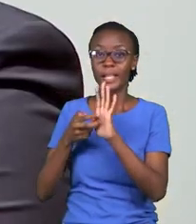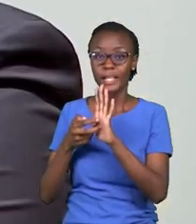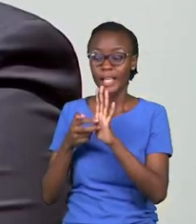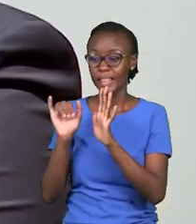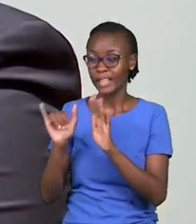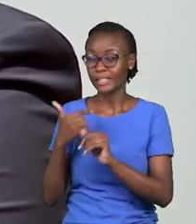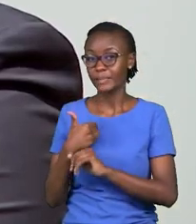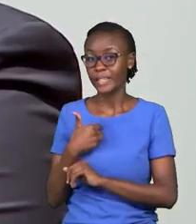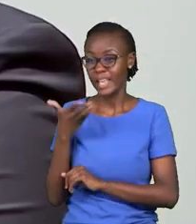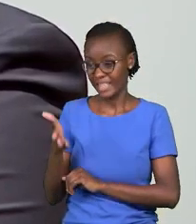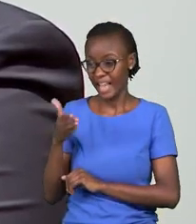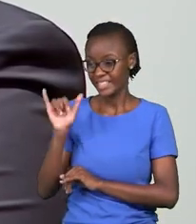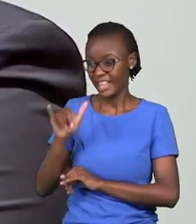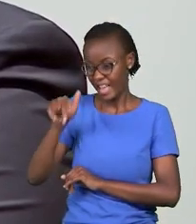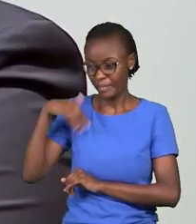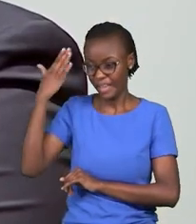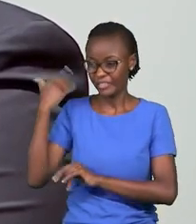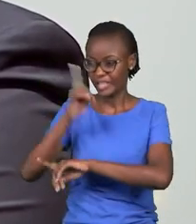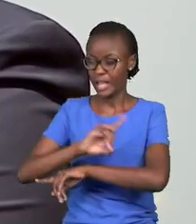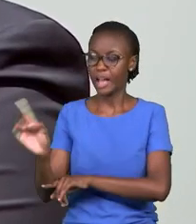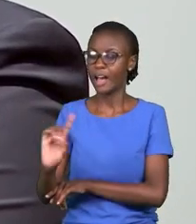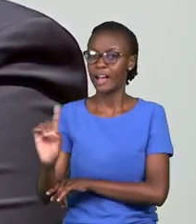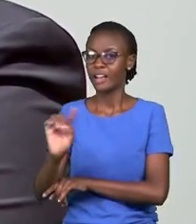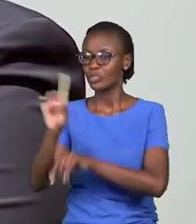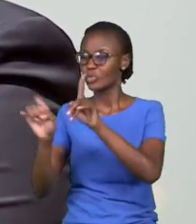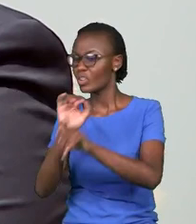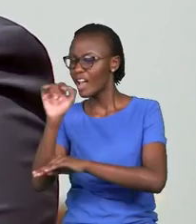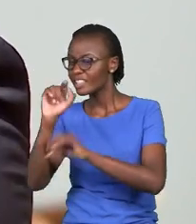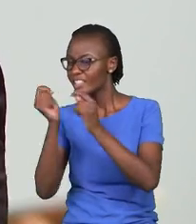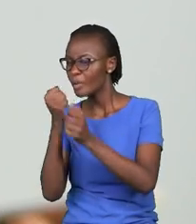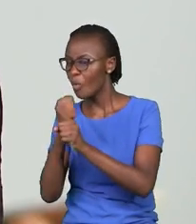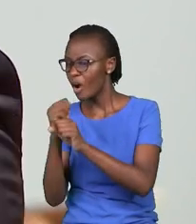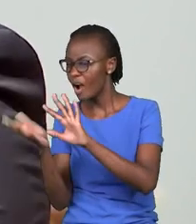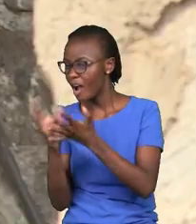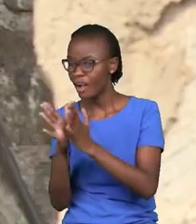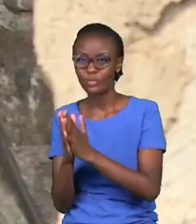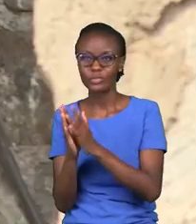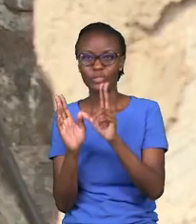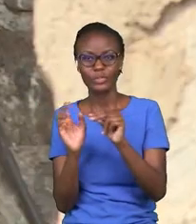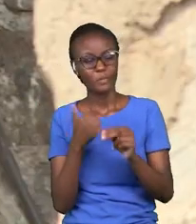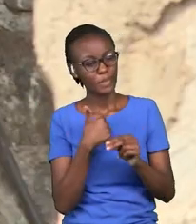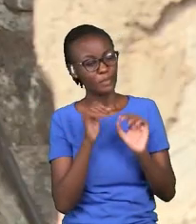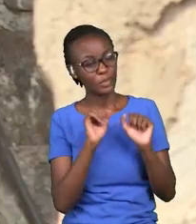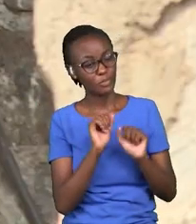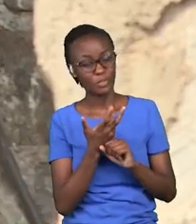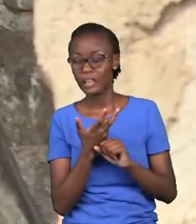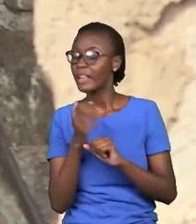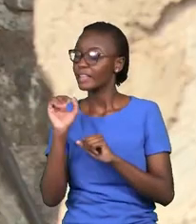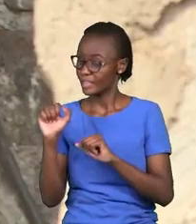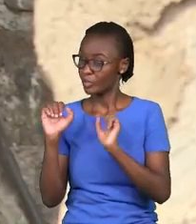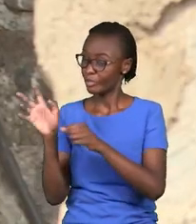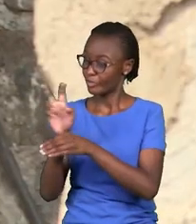I also don't have to be here every day to question the team on site. You can the monitor client. Remotely. Yes, I can monitor remotely. And that's where now we should be